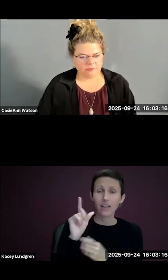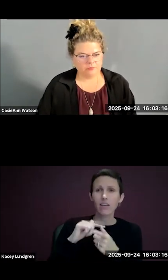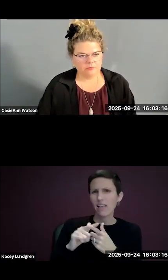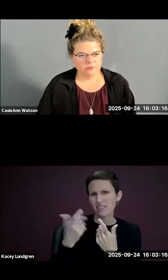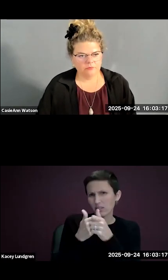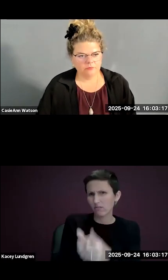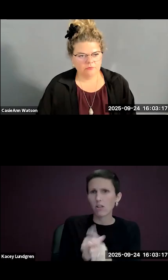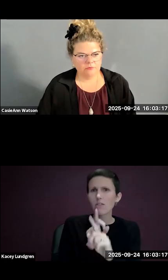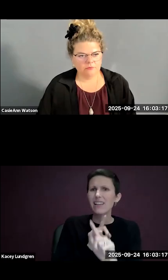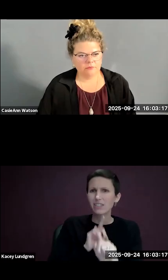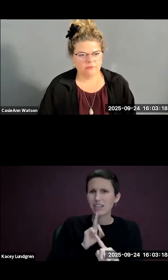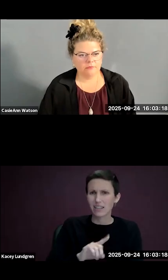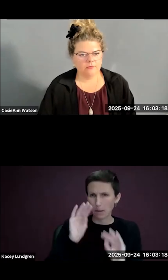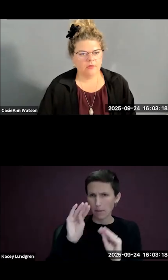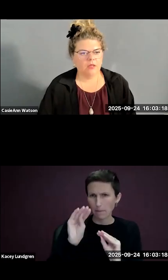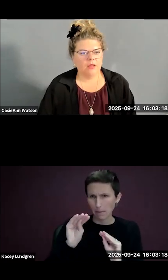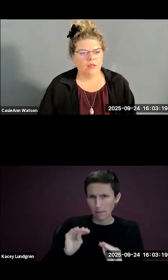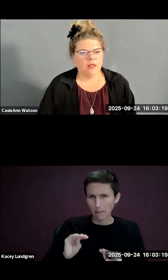accordingly.